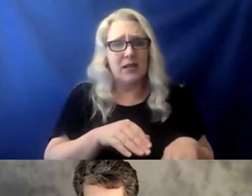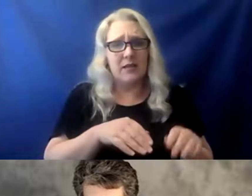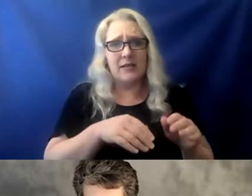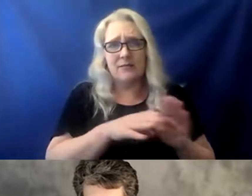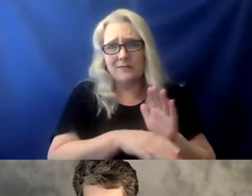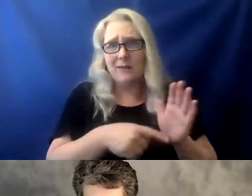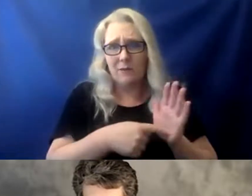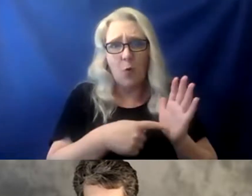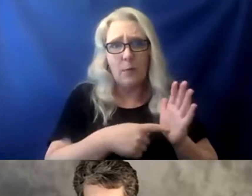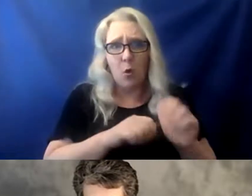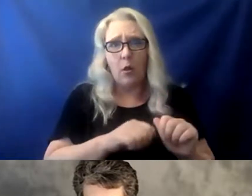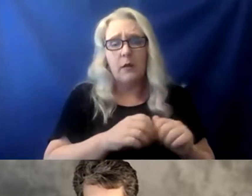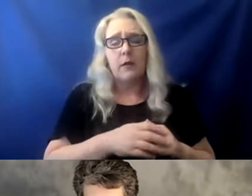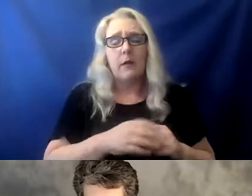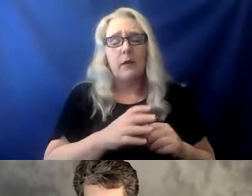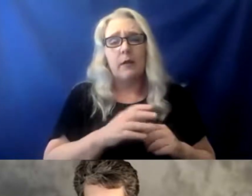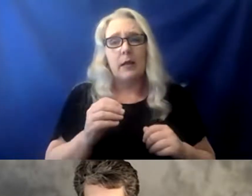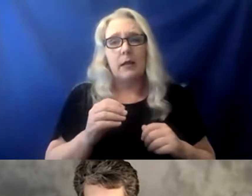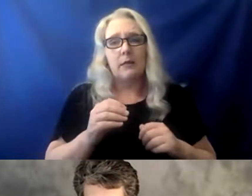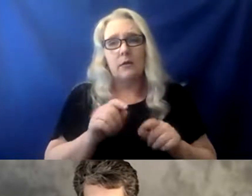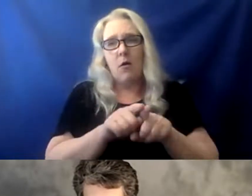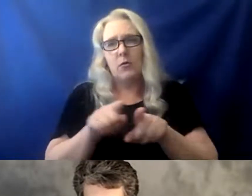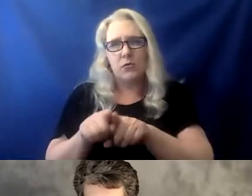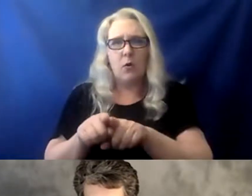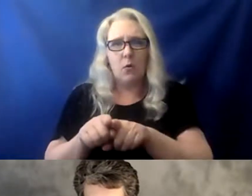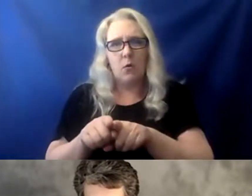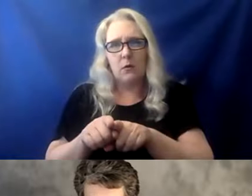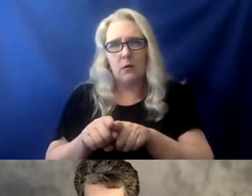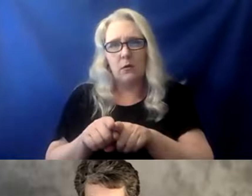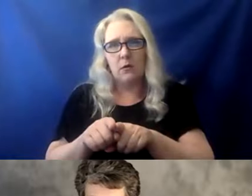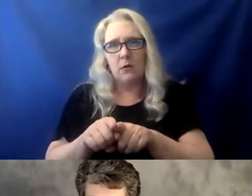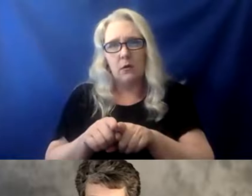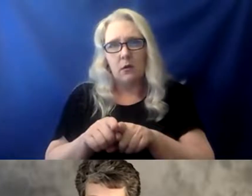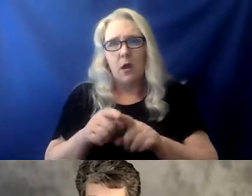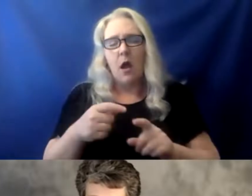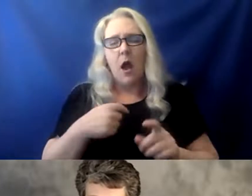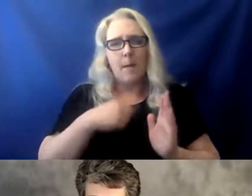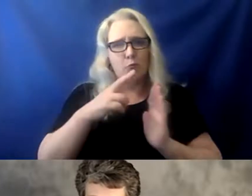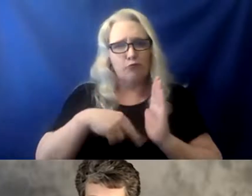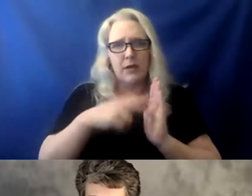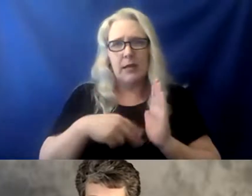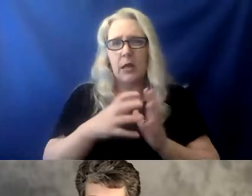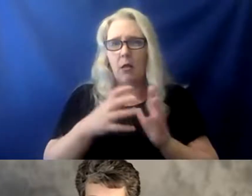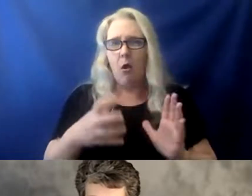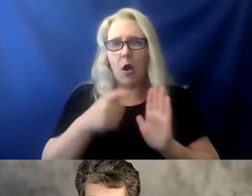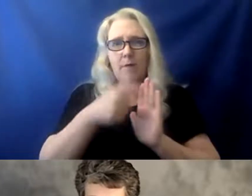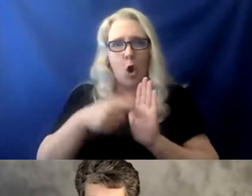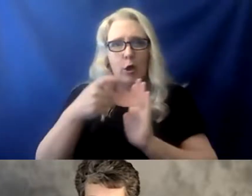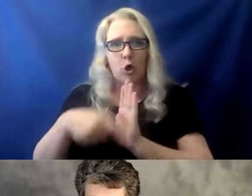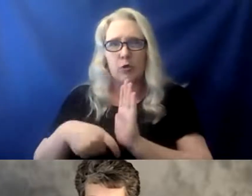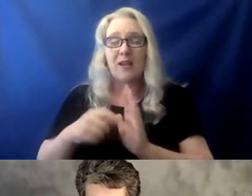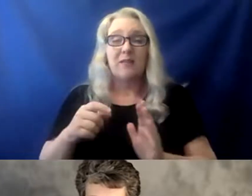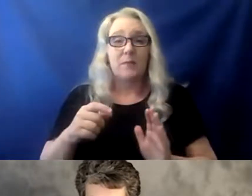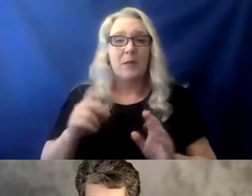of the strategy. And then I also just wanted to bring up, I'm reading a lot of articles that lots of people are quitting